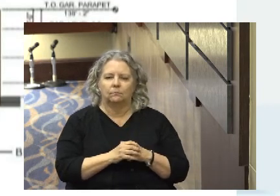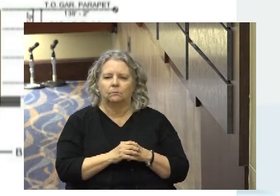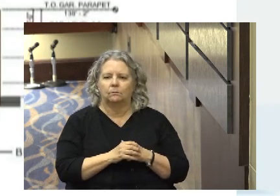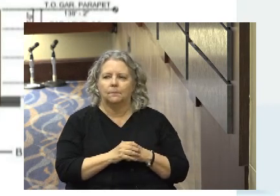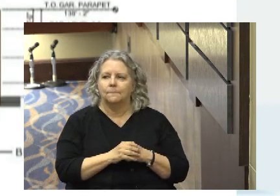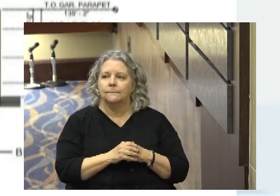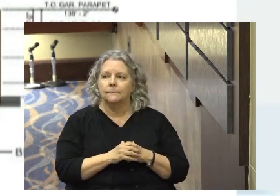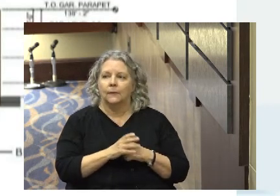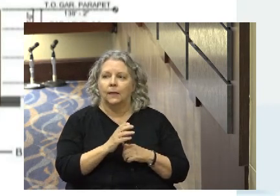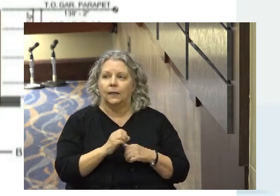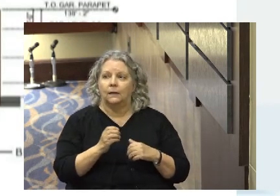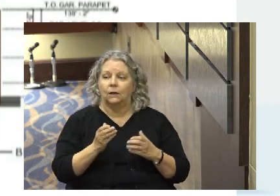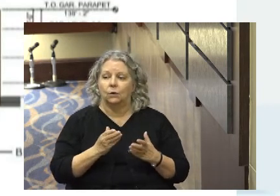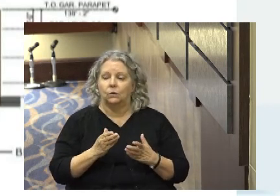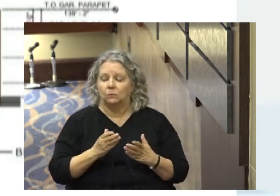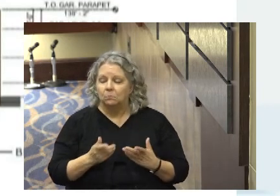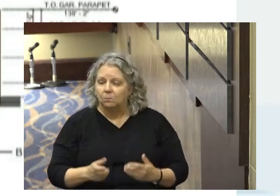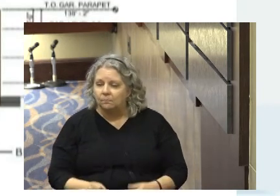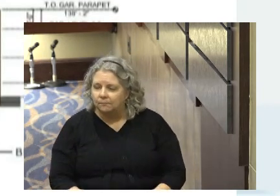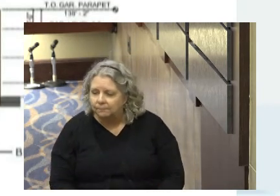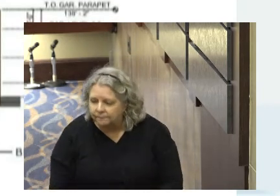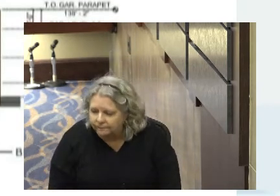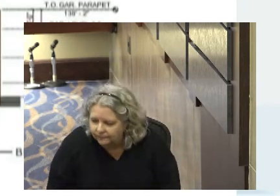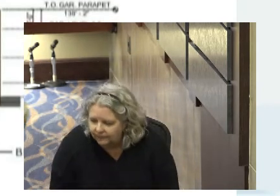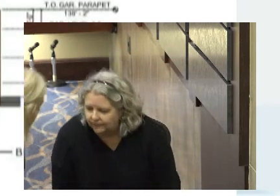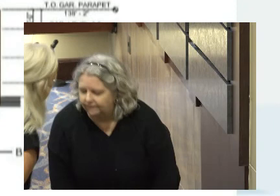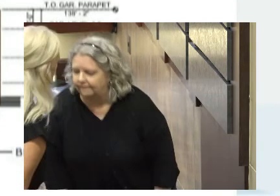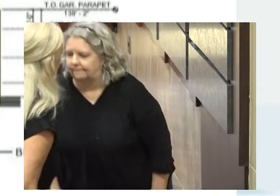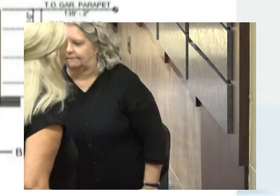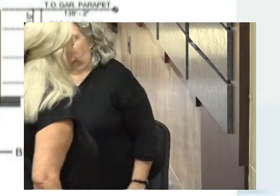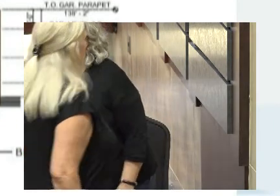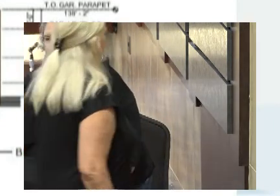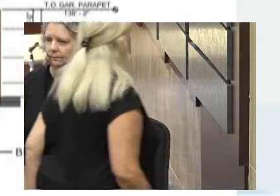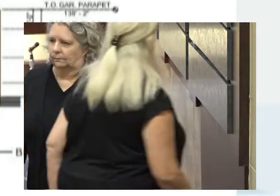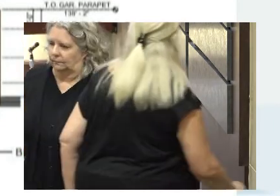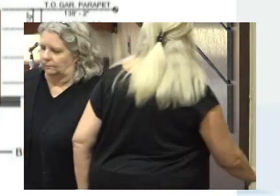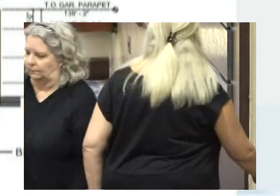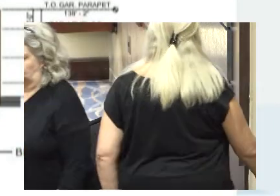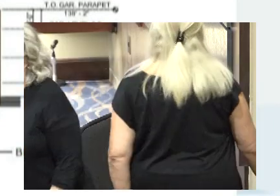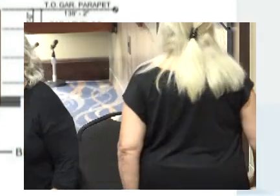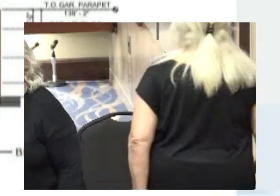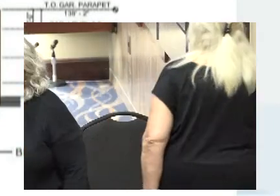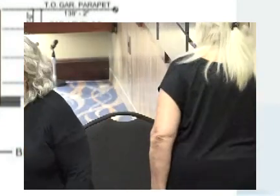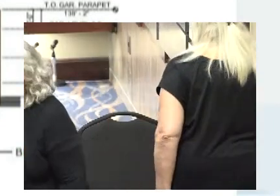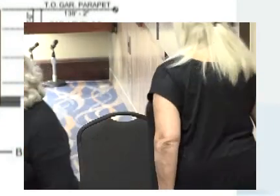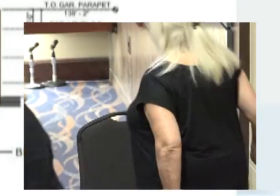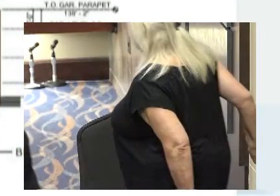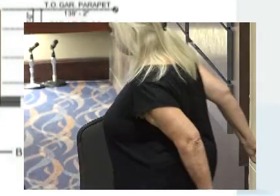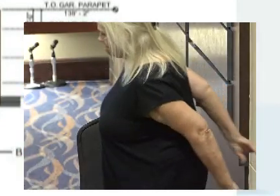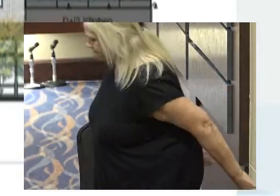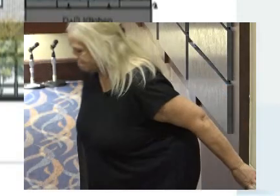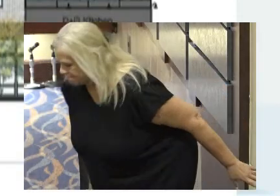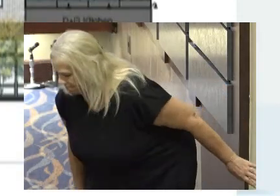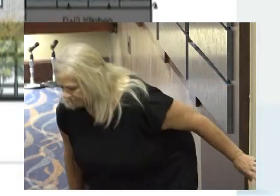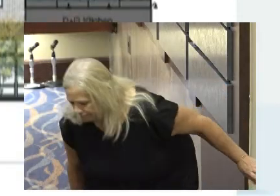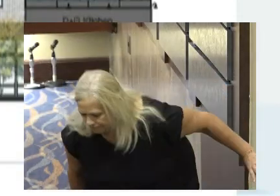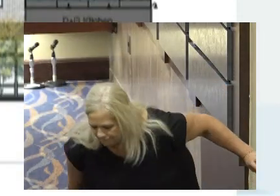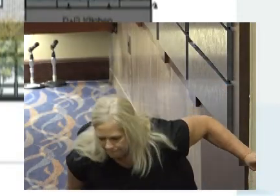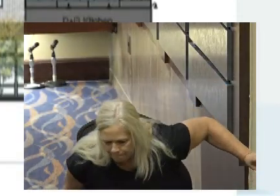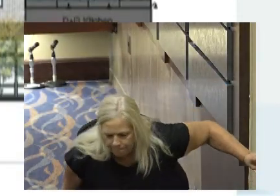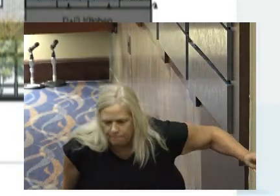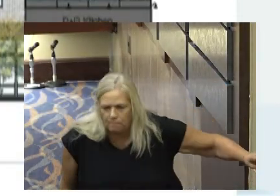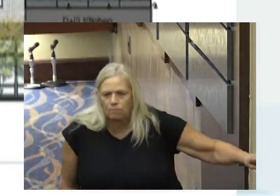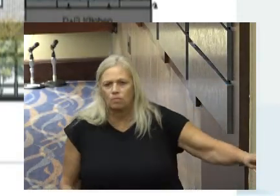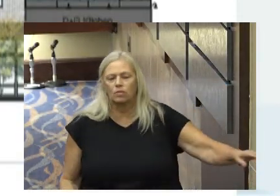And then here's the facades as you go from the north and south elevations. And